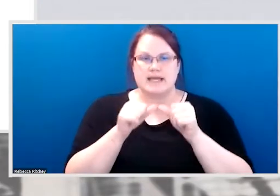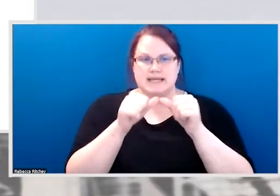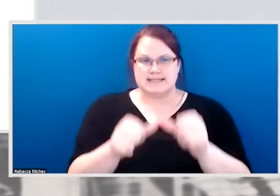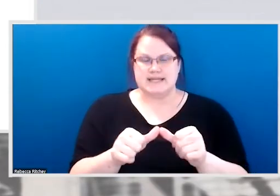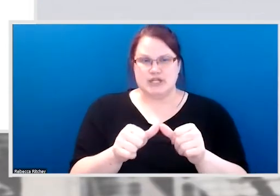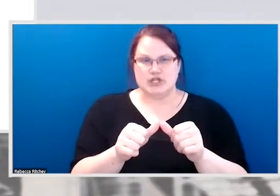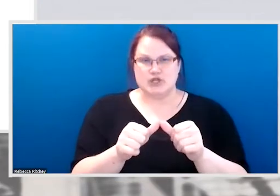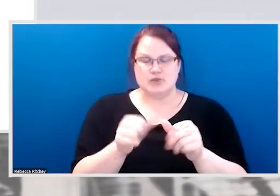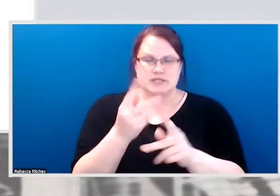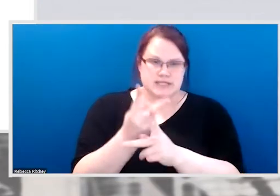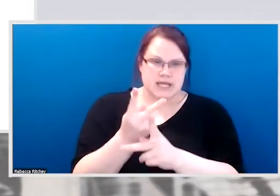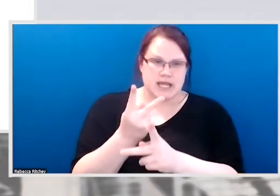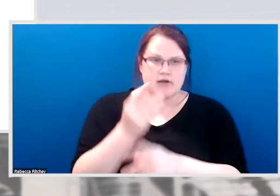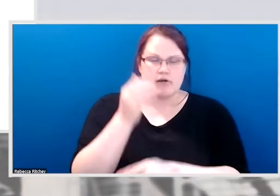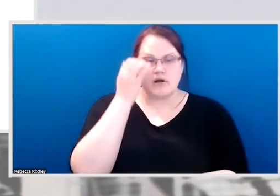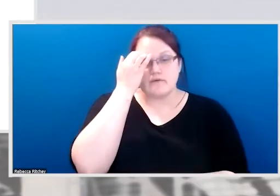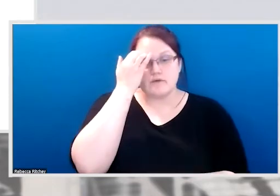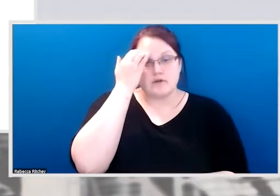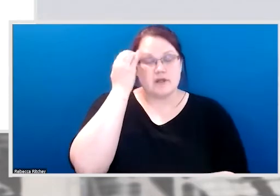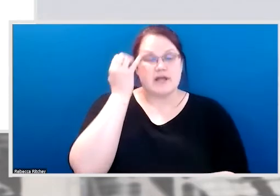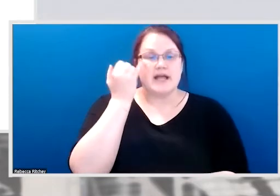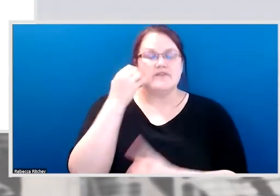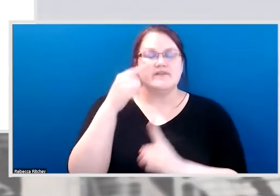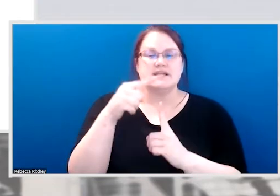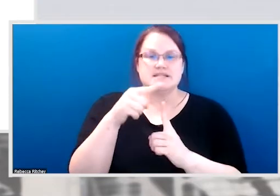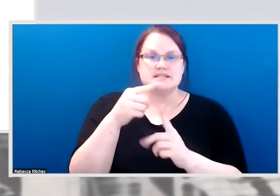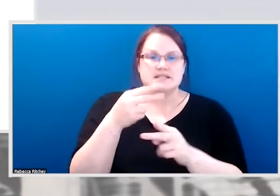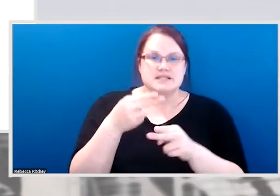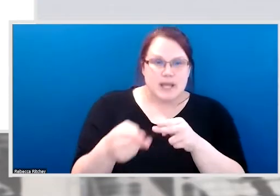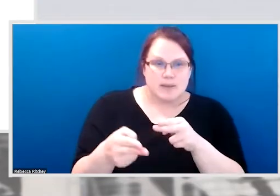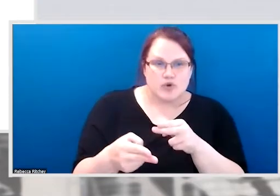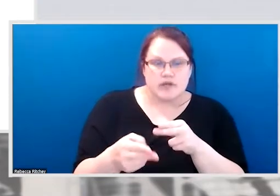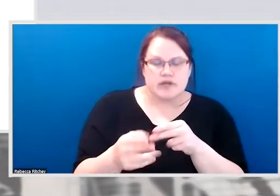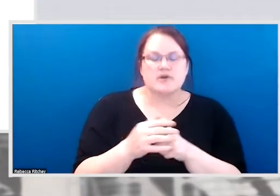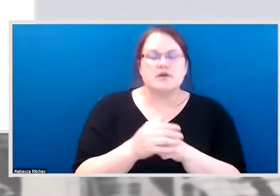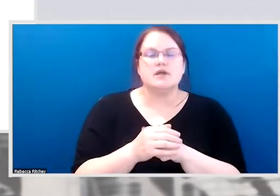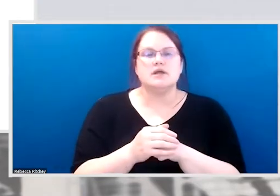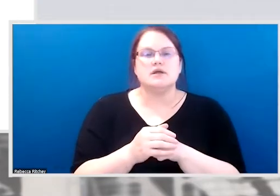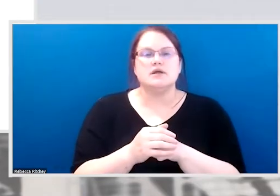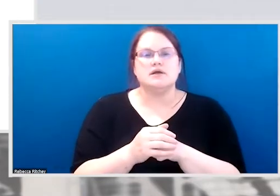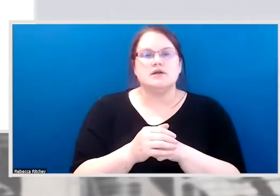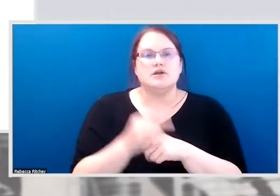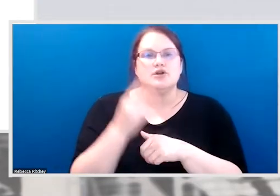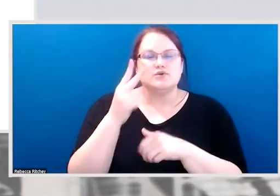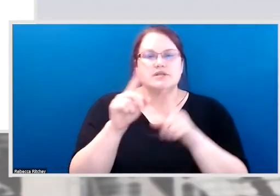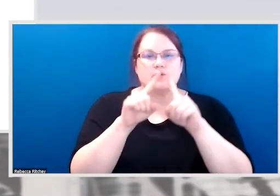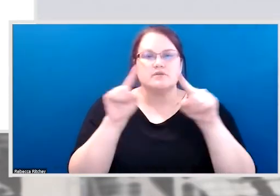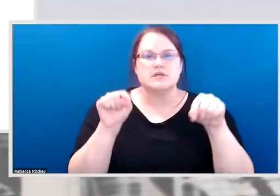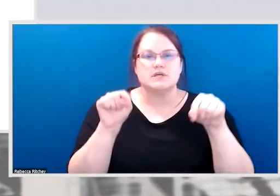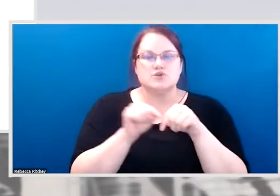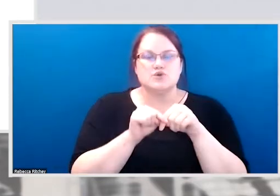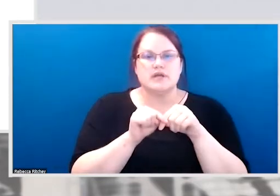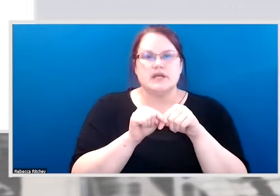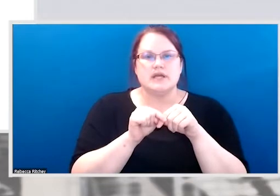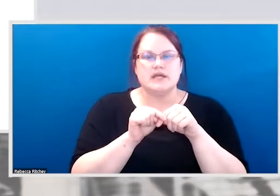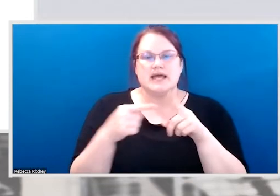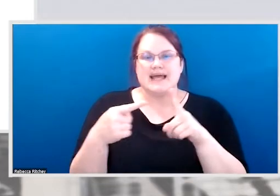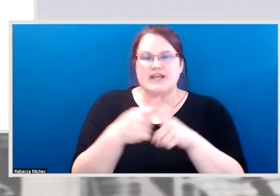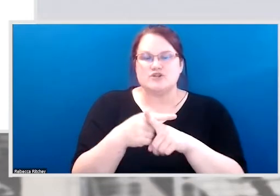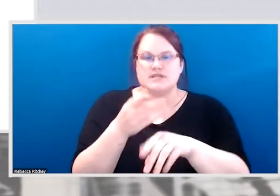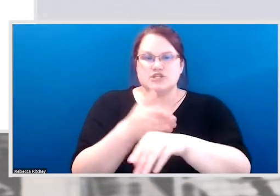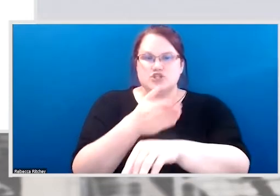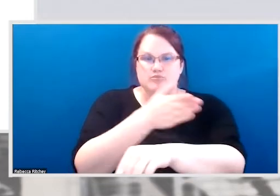those. But also whether it's temporary artworks, such you see as on the screen, as things like intersection